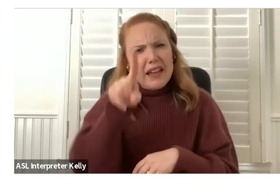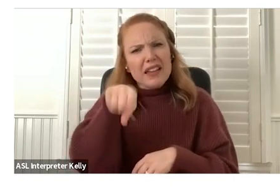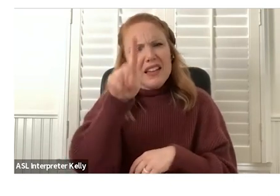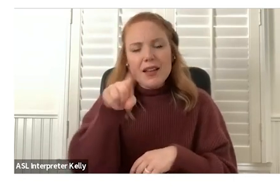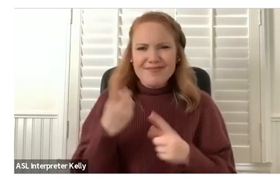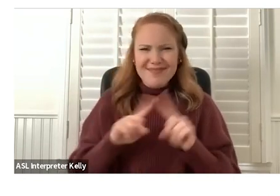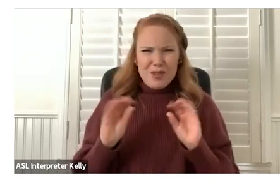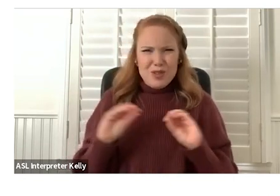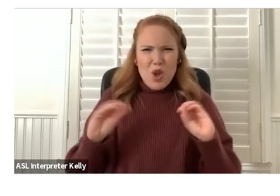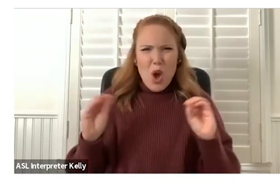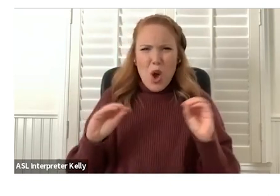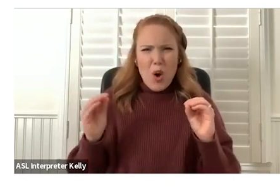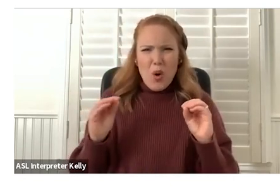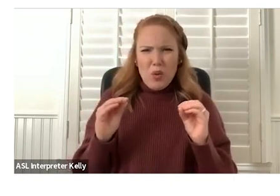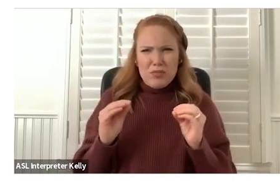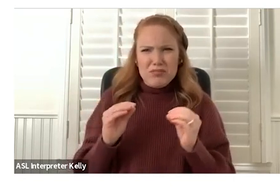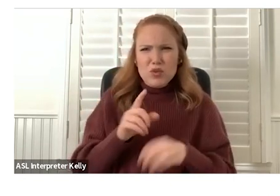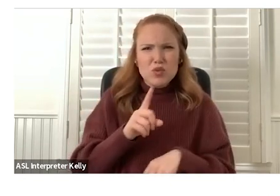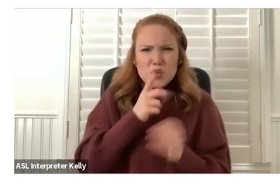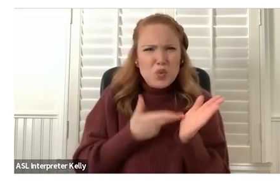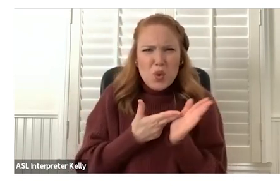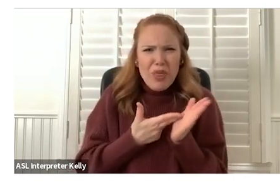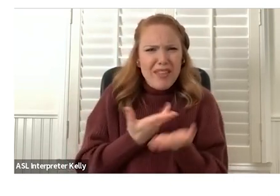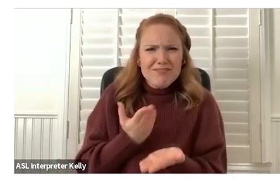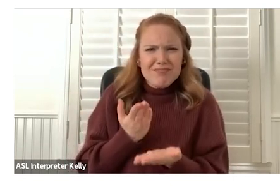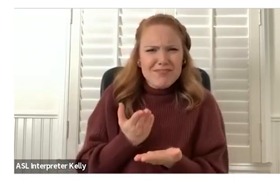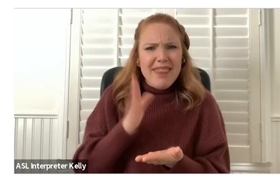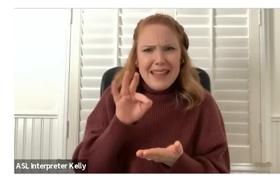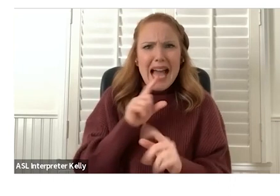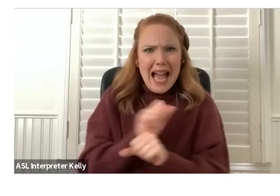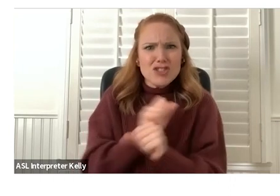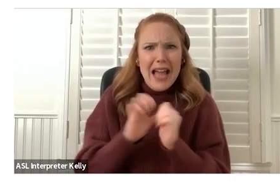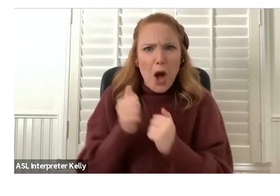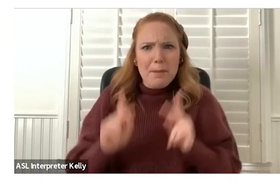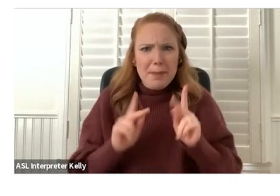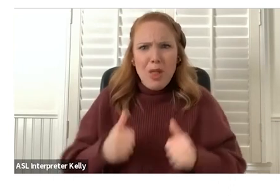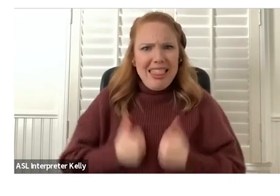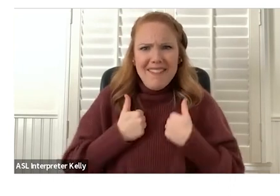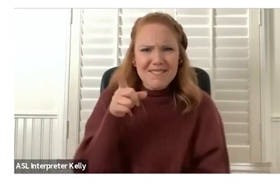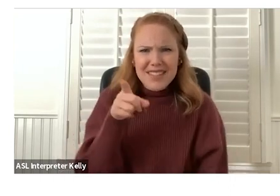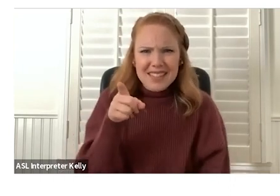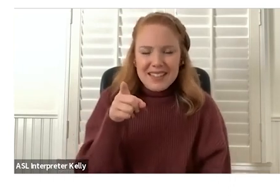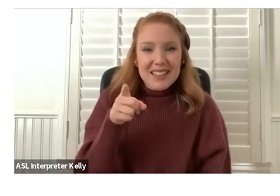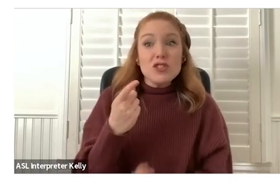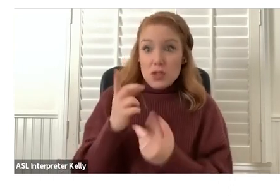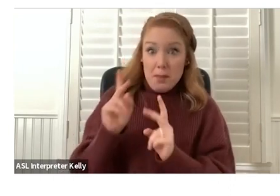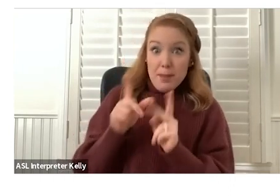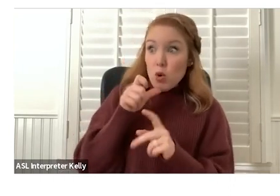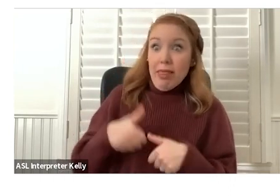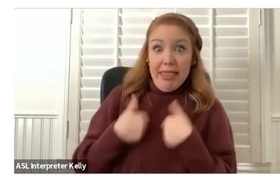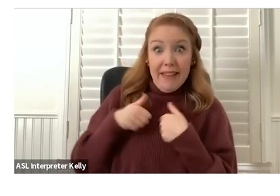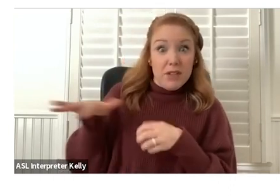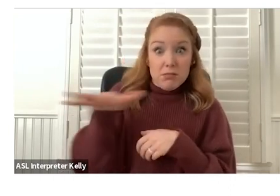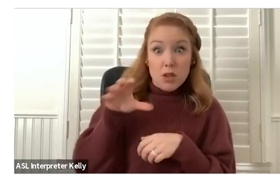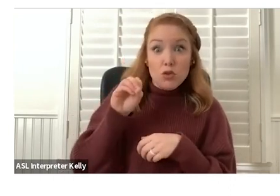this that leads to how this image of an inferior other in the form of the